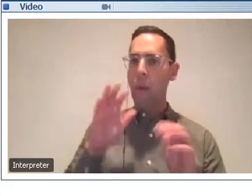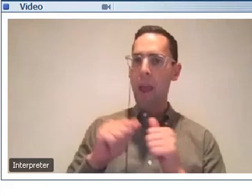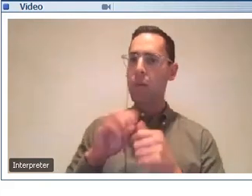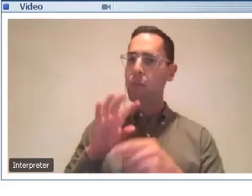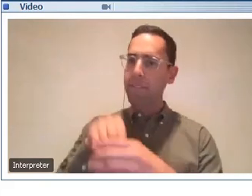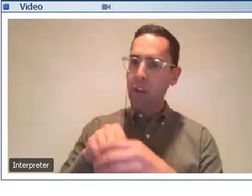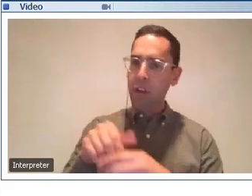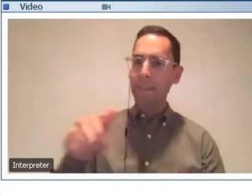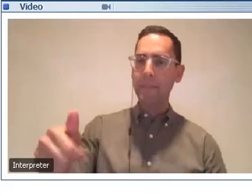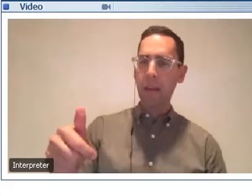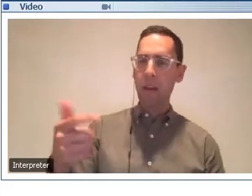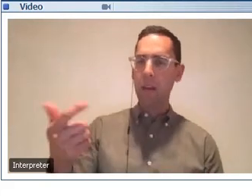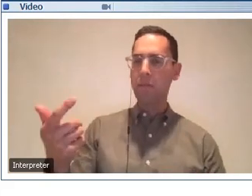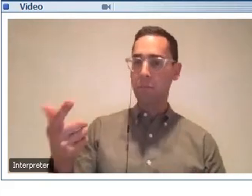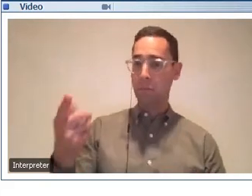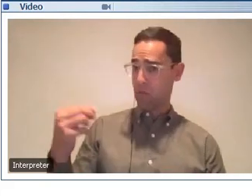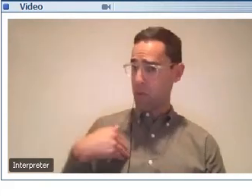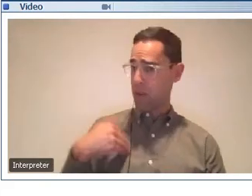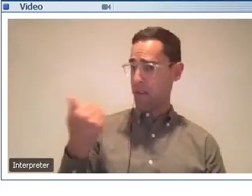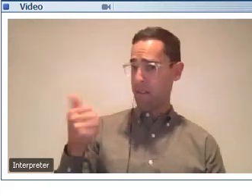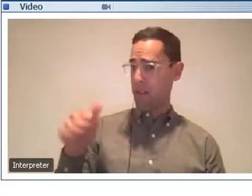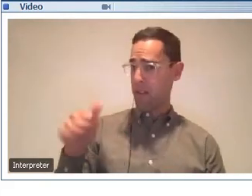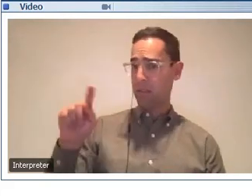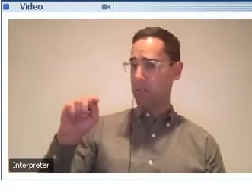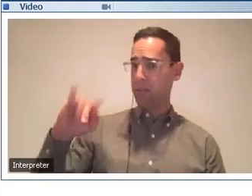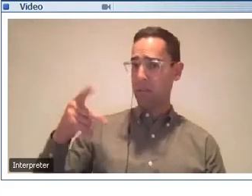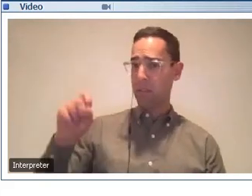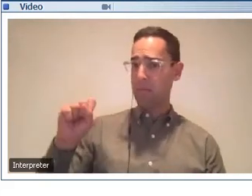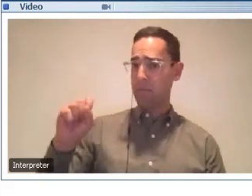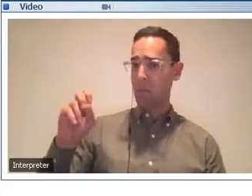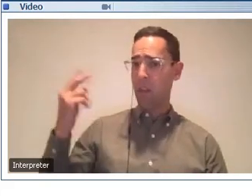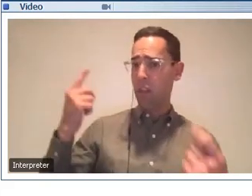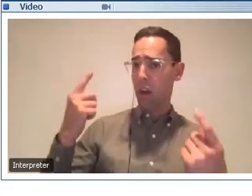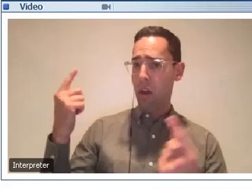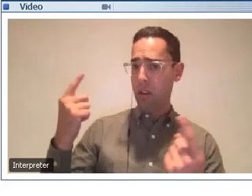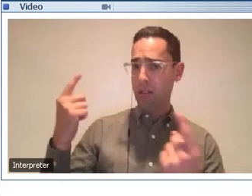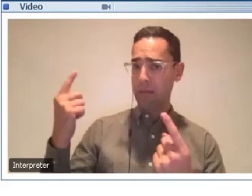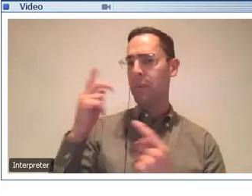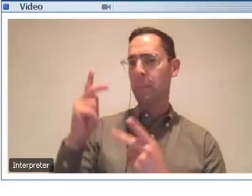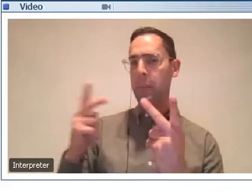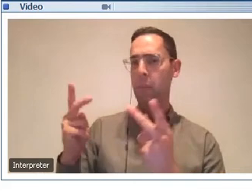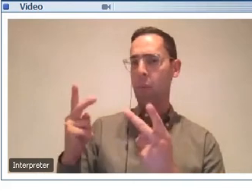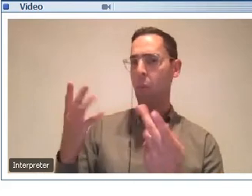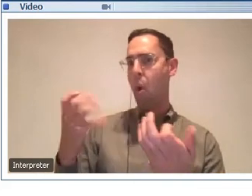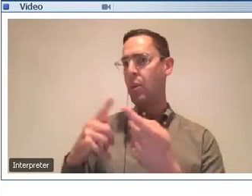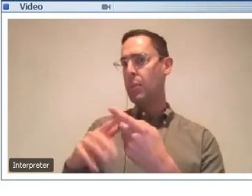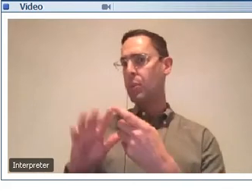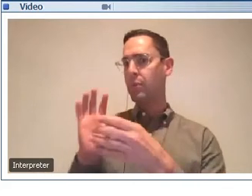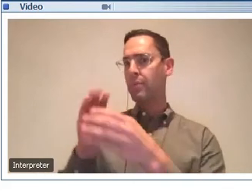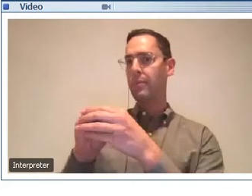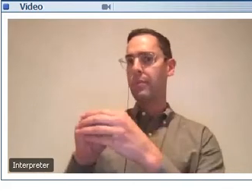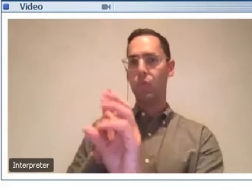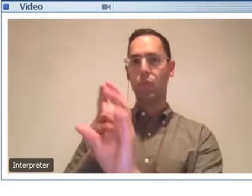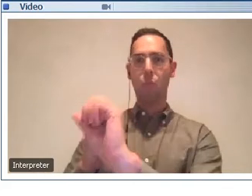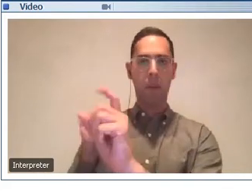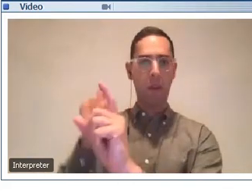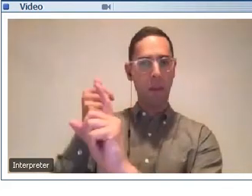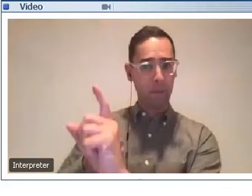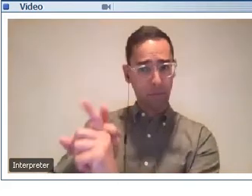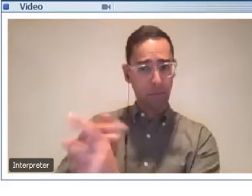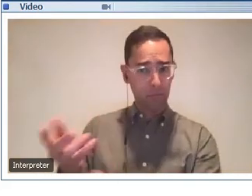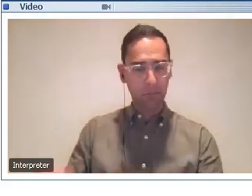involved, do you have tips or thoughts for people who haven't been involved in this issue but want to hop in? Sure.